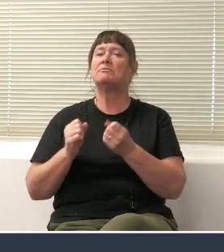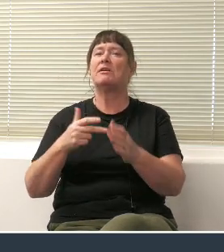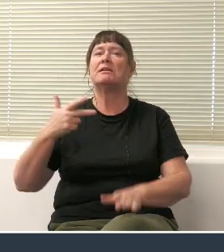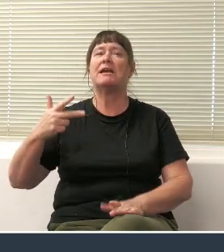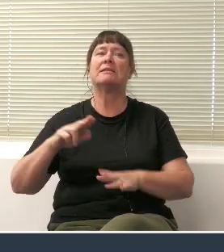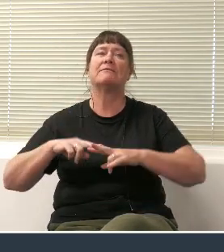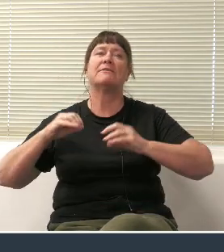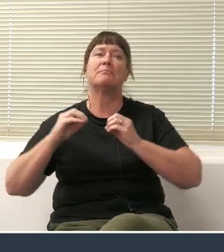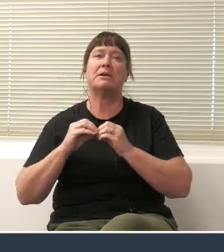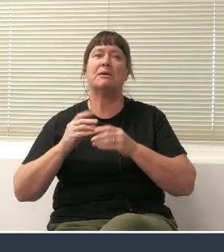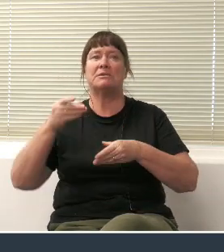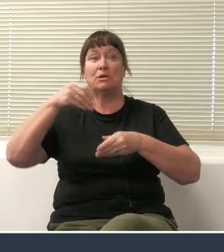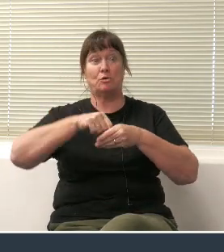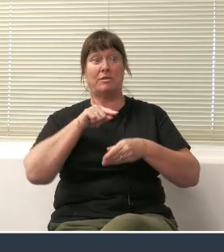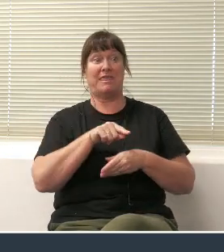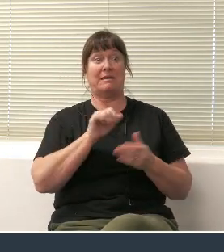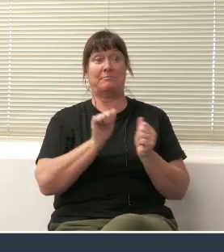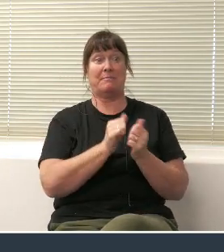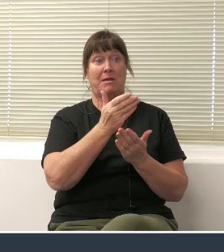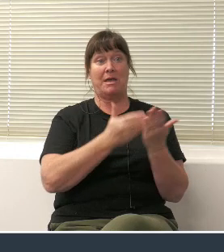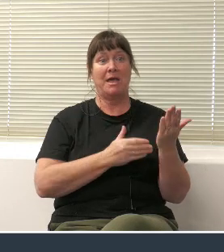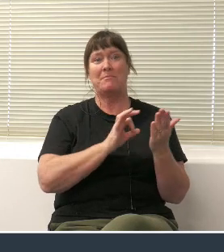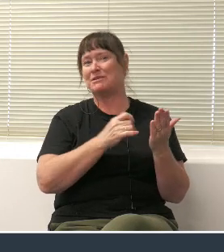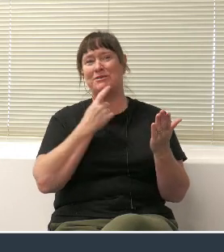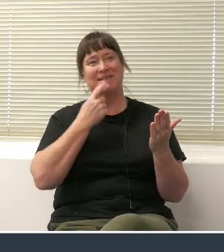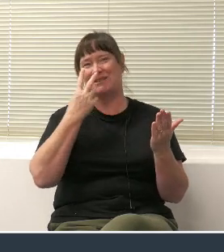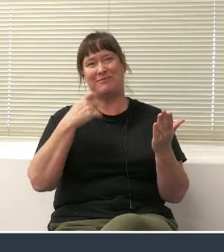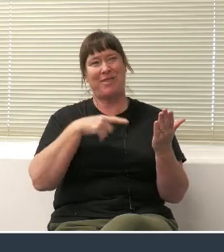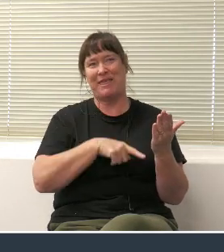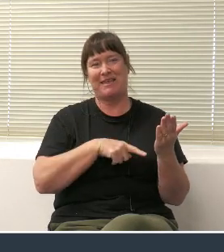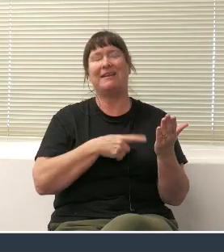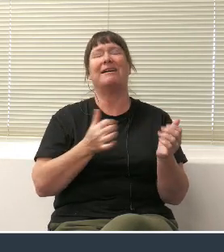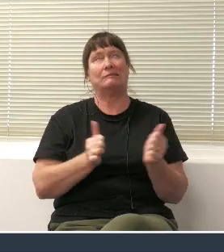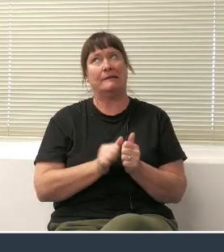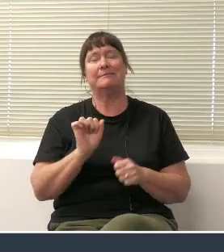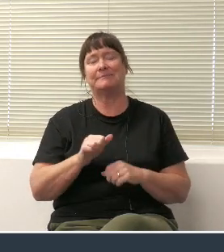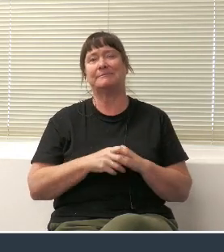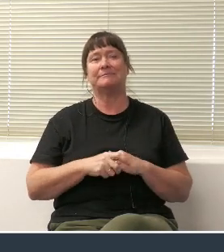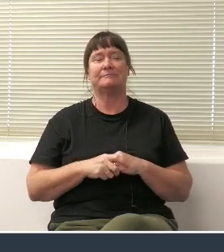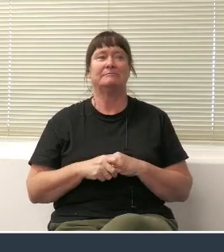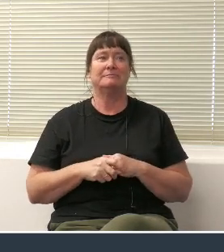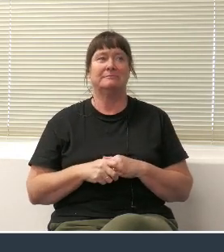Prosperous Neighbour Committee. That was in that paper, but it's not the most easy thing to find. I would agree with you there.